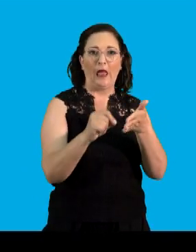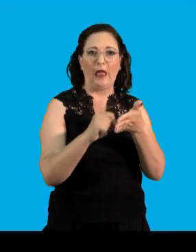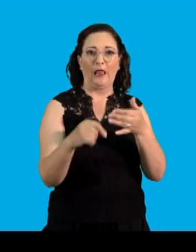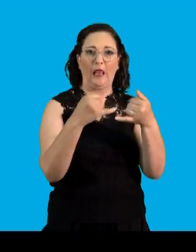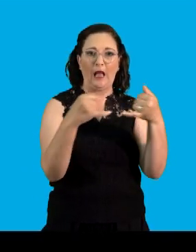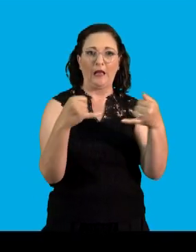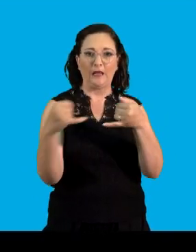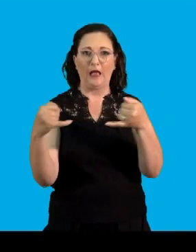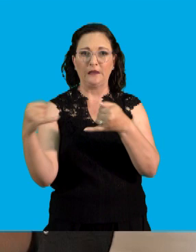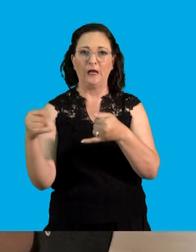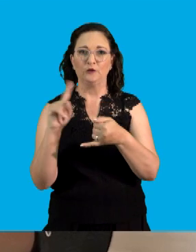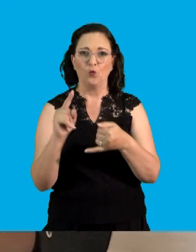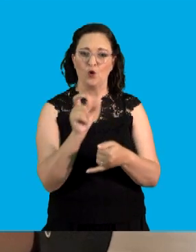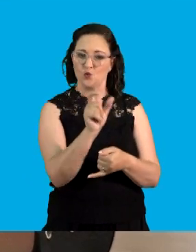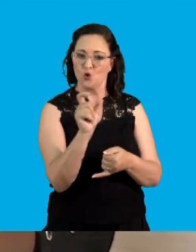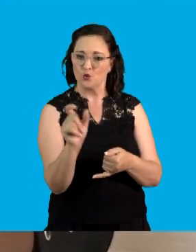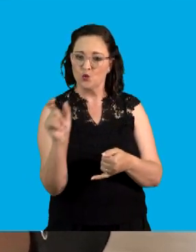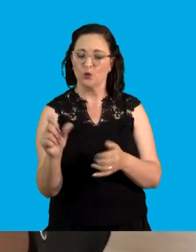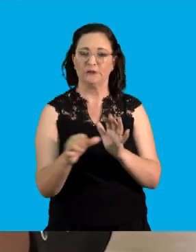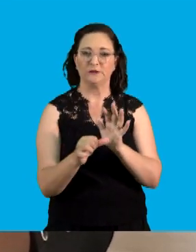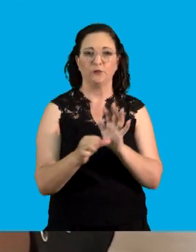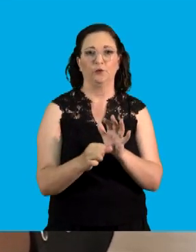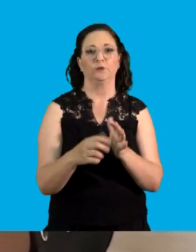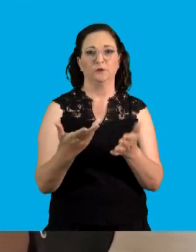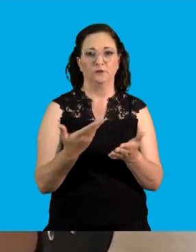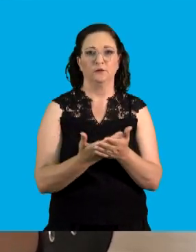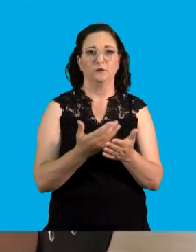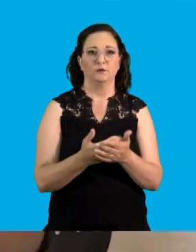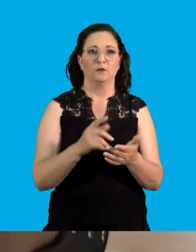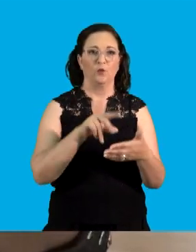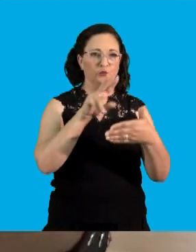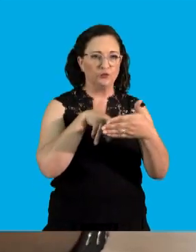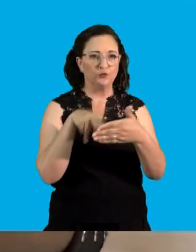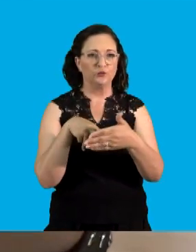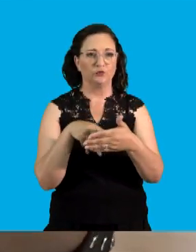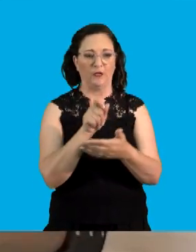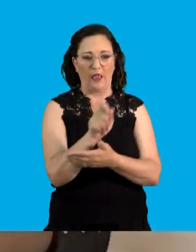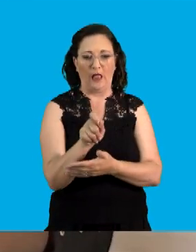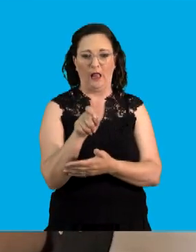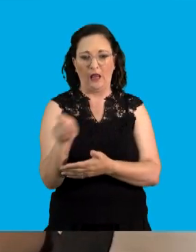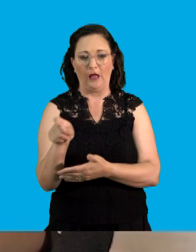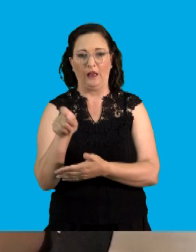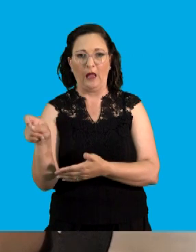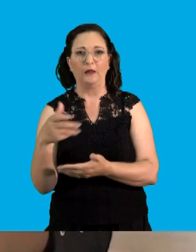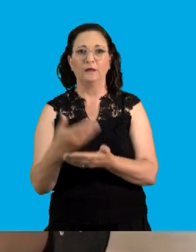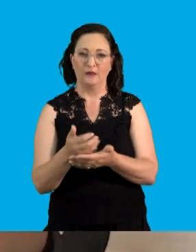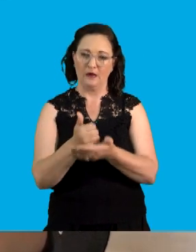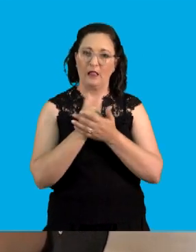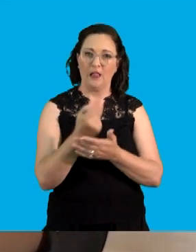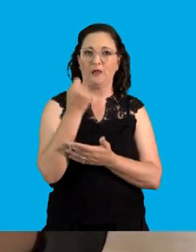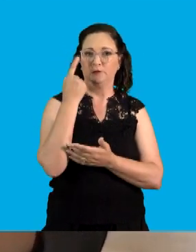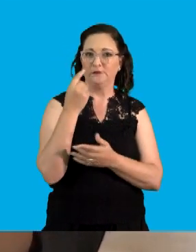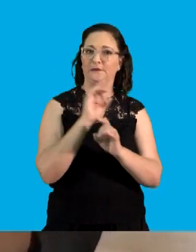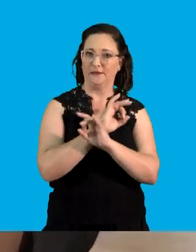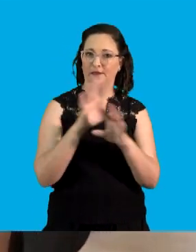Very important that you read and underline the keywords. When you're reading, it helps you to understand the